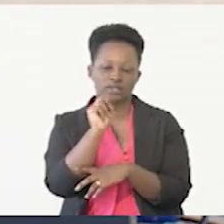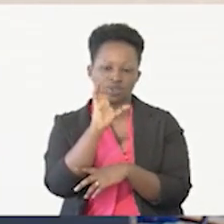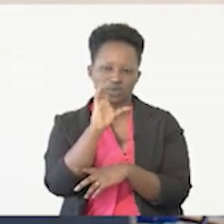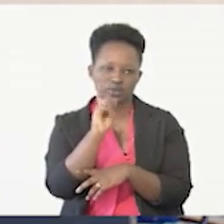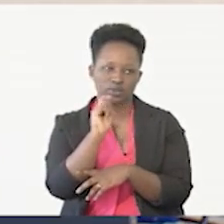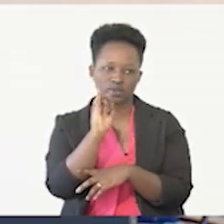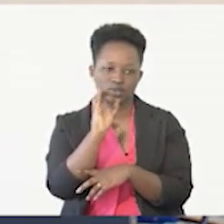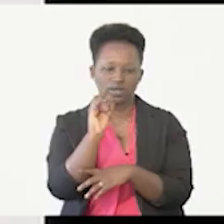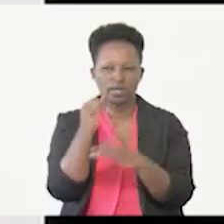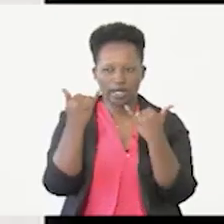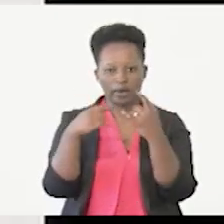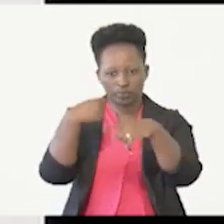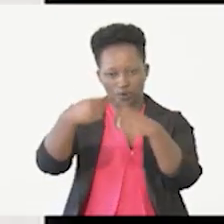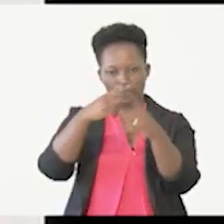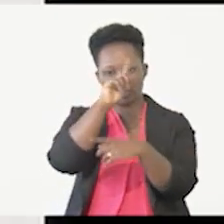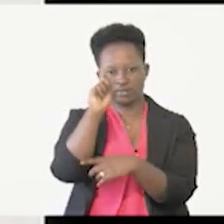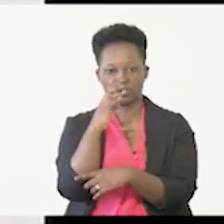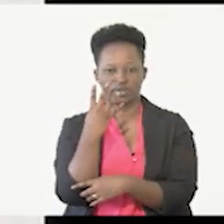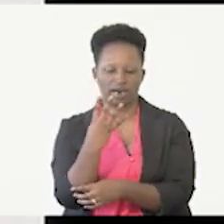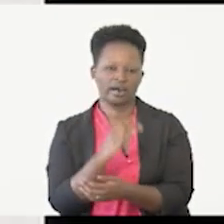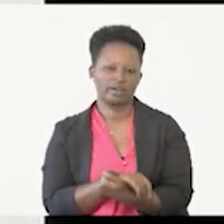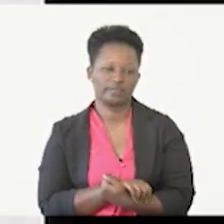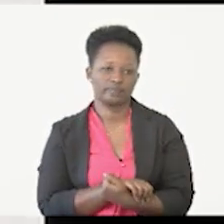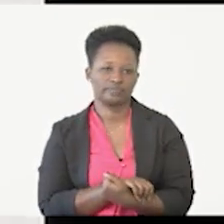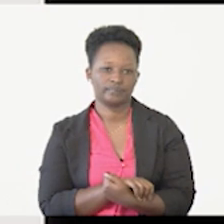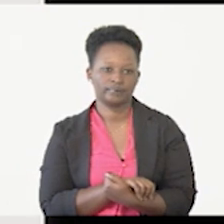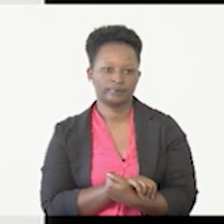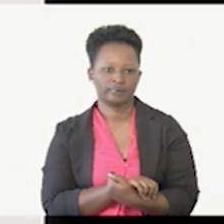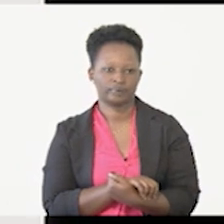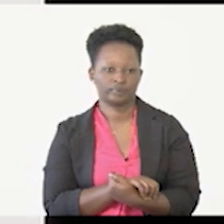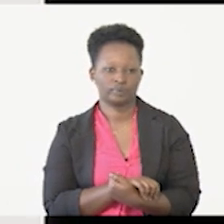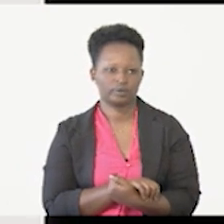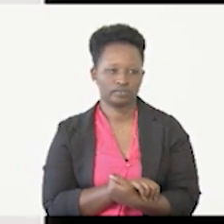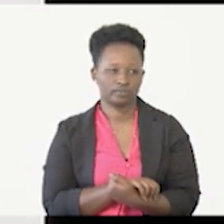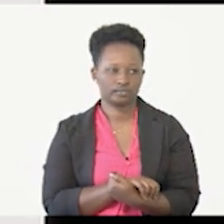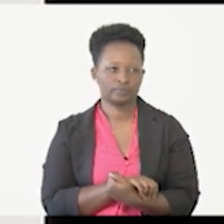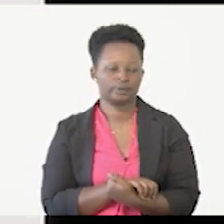question 4. We can go to question 4.